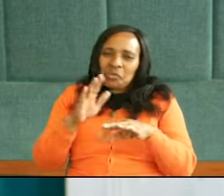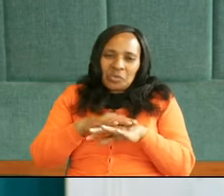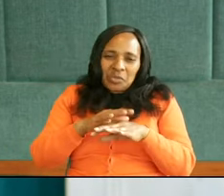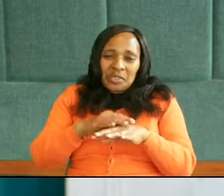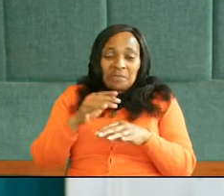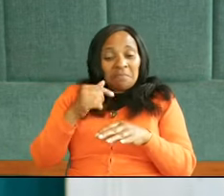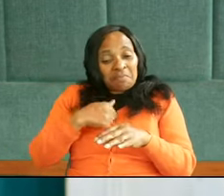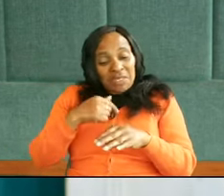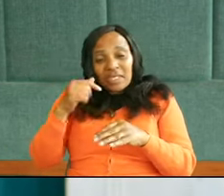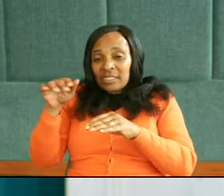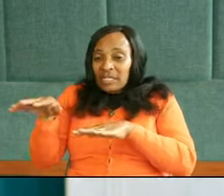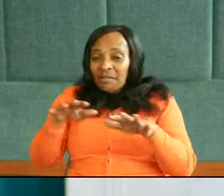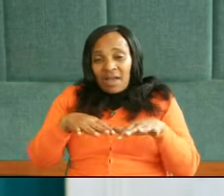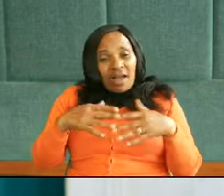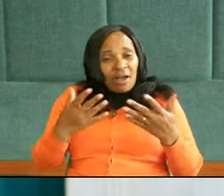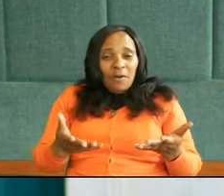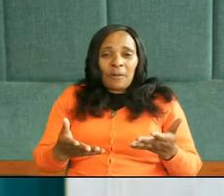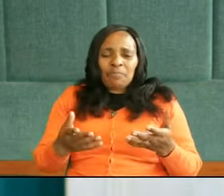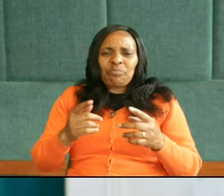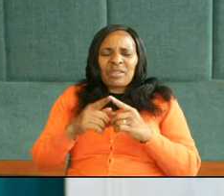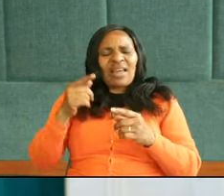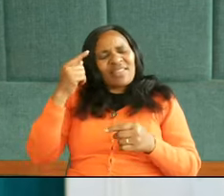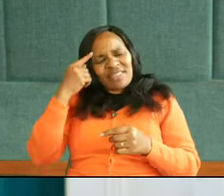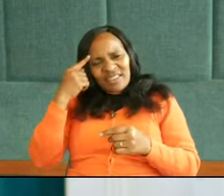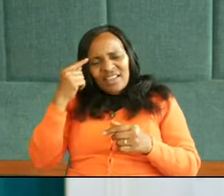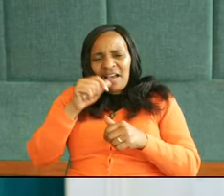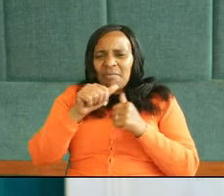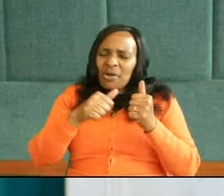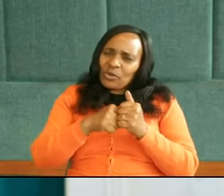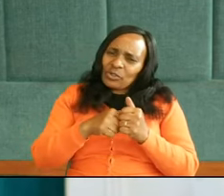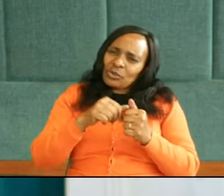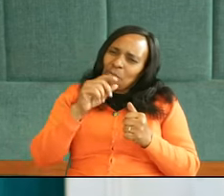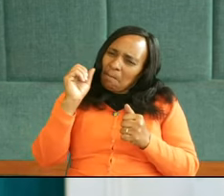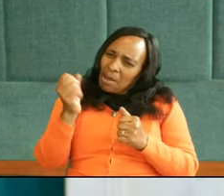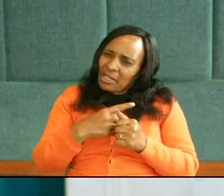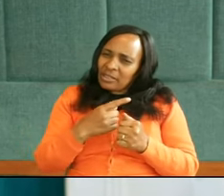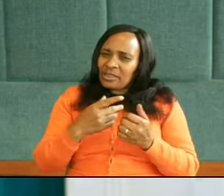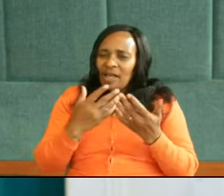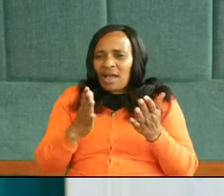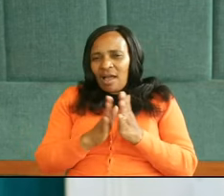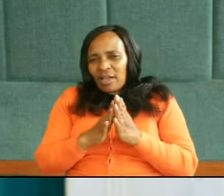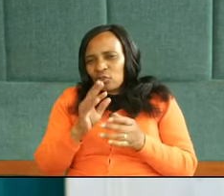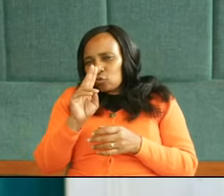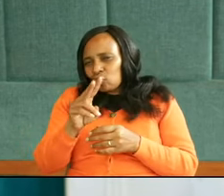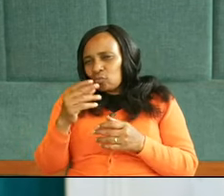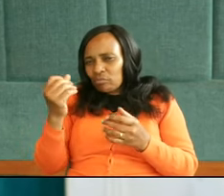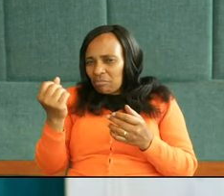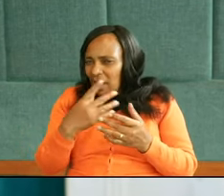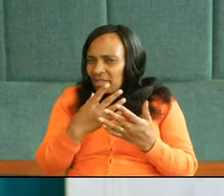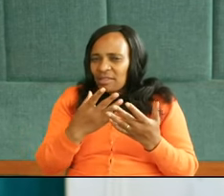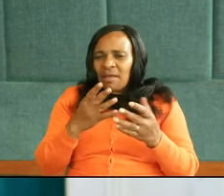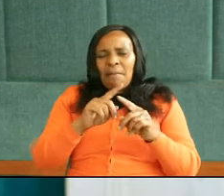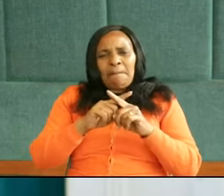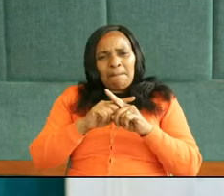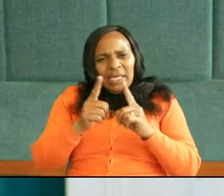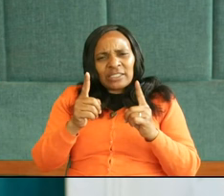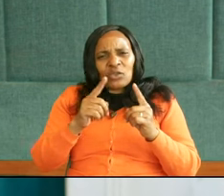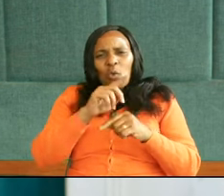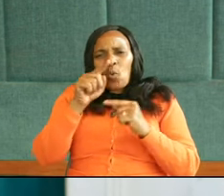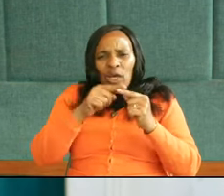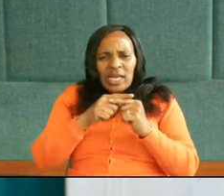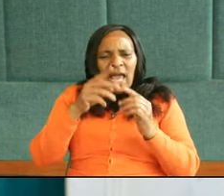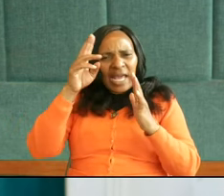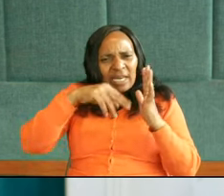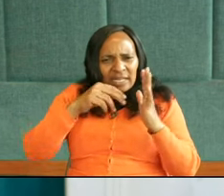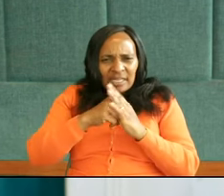suffering. And I've been thinking about it for a month or two now. And when I read this verse, "For I